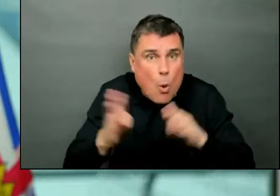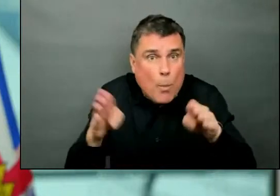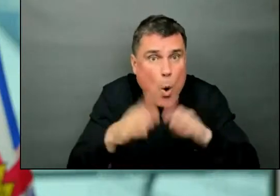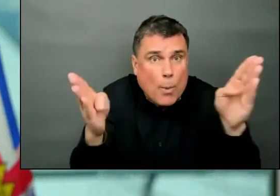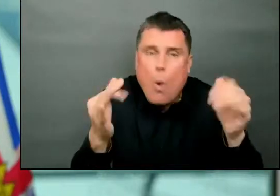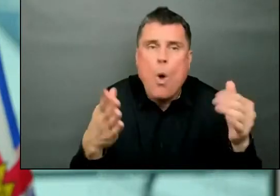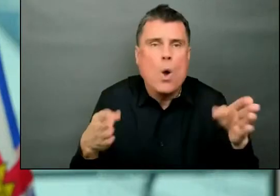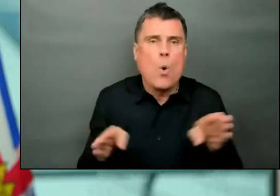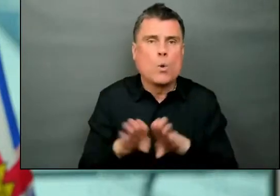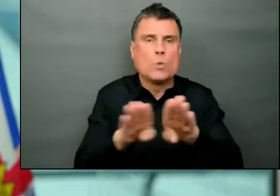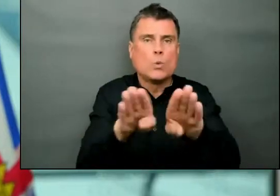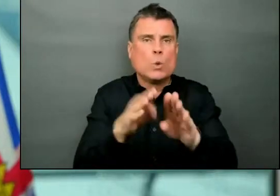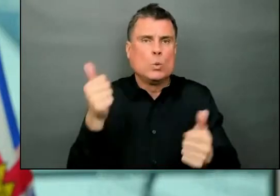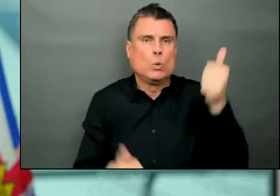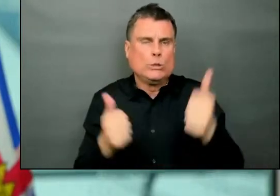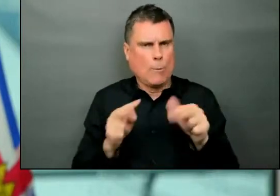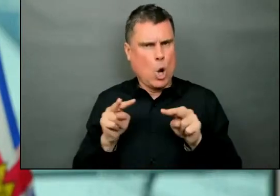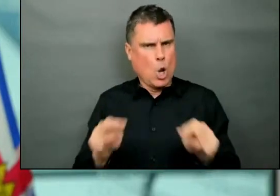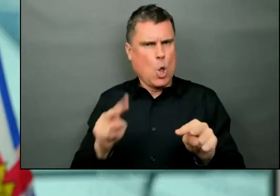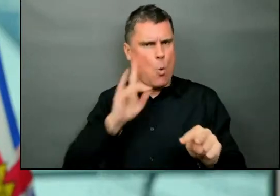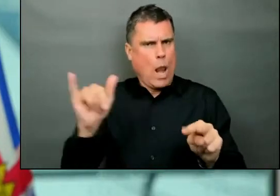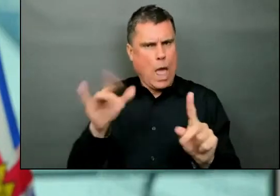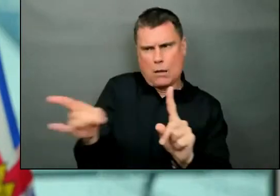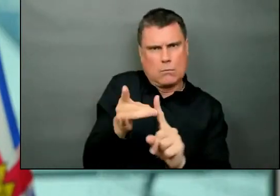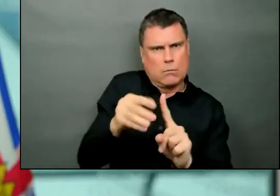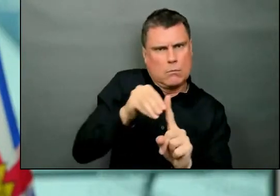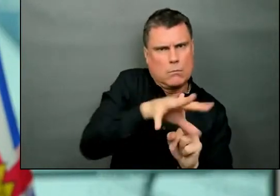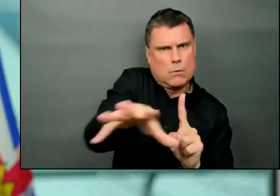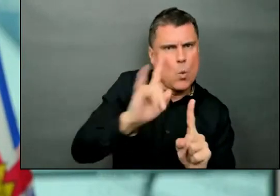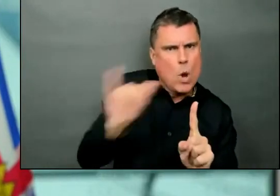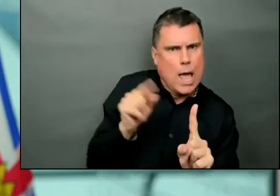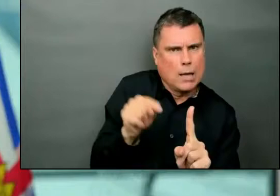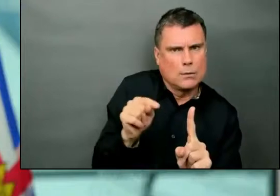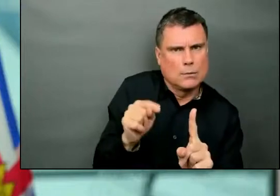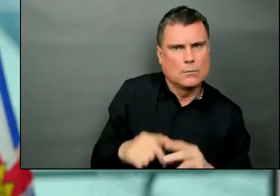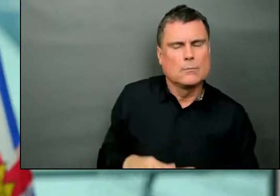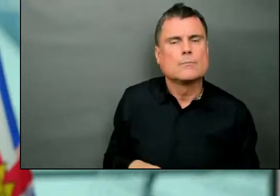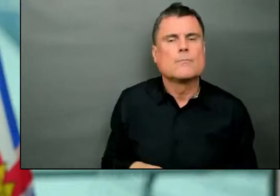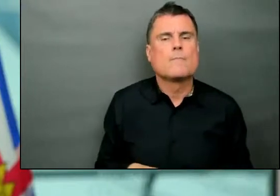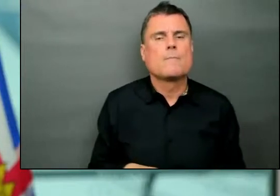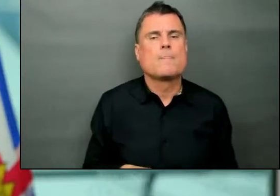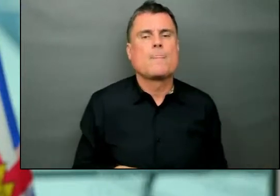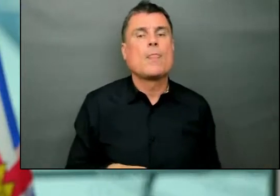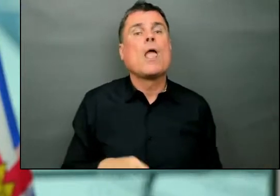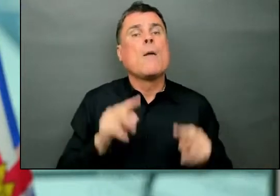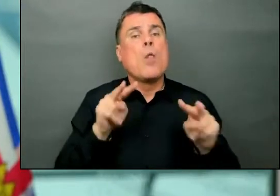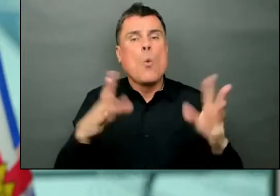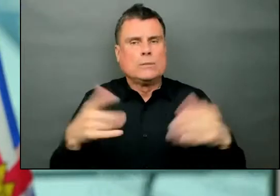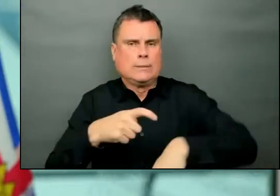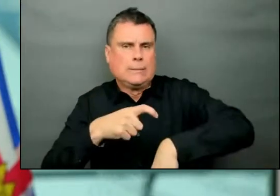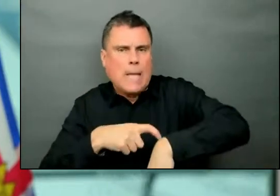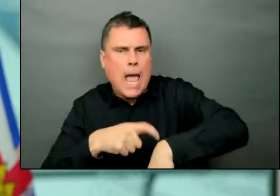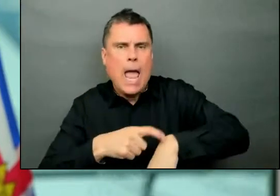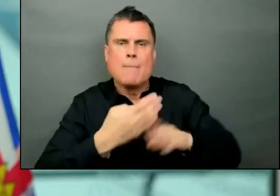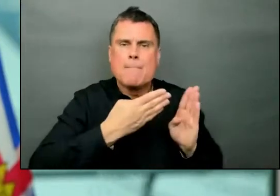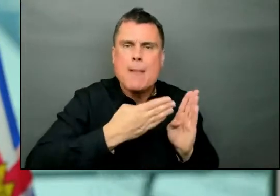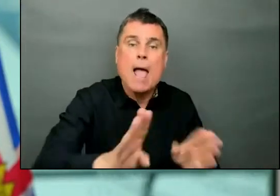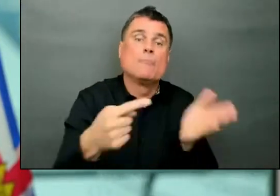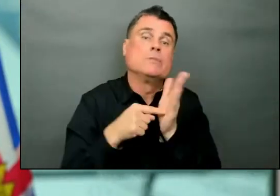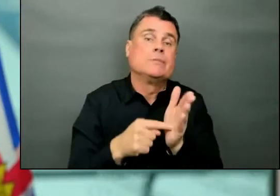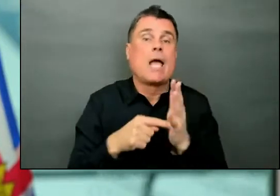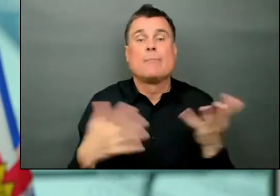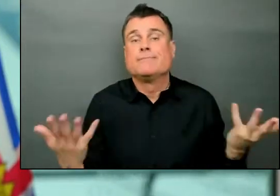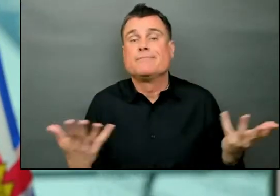help understand what's happening over time. Our daily numbers, as you know, can fluctuate depending on testing